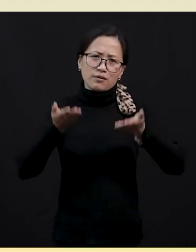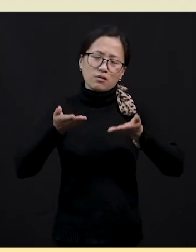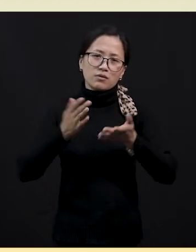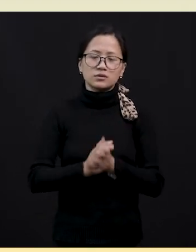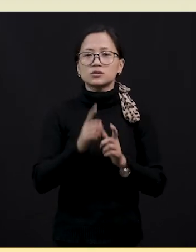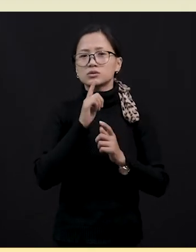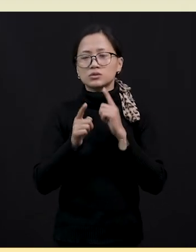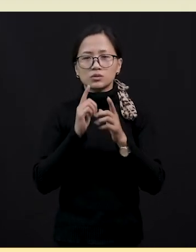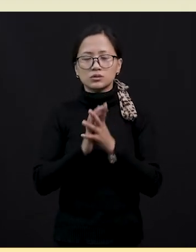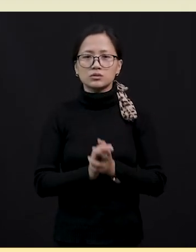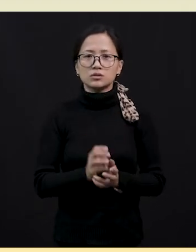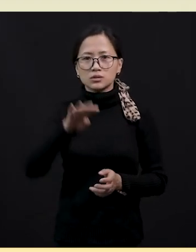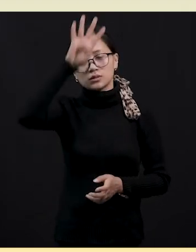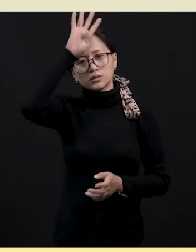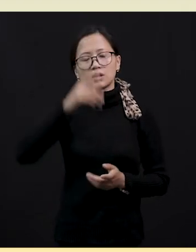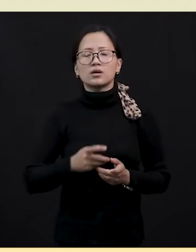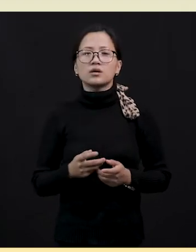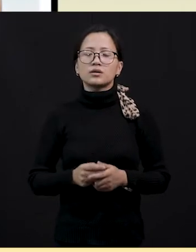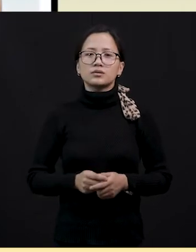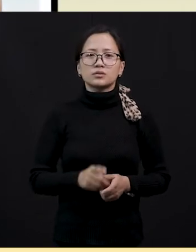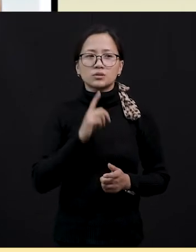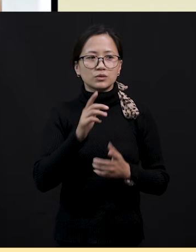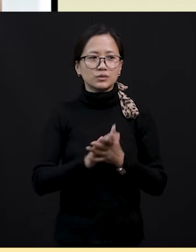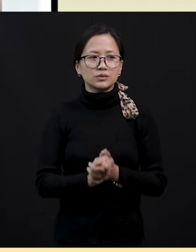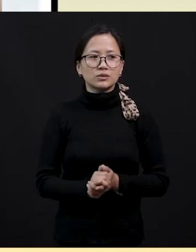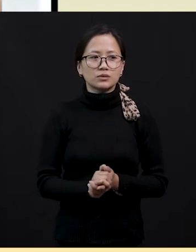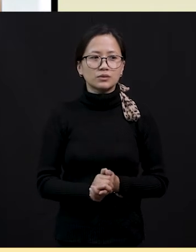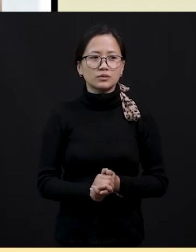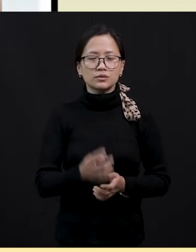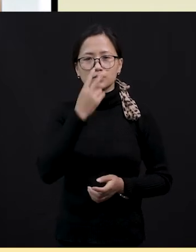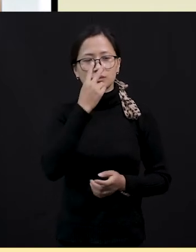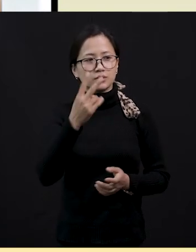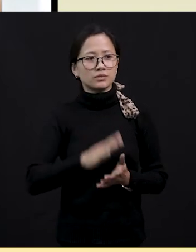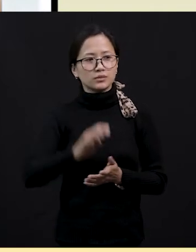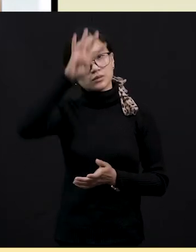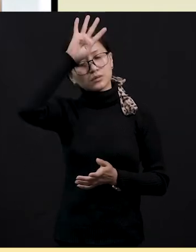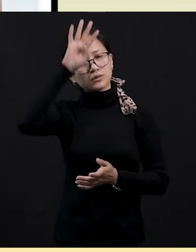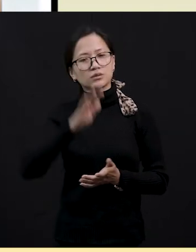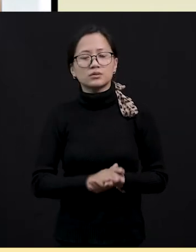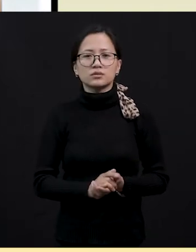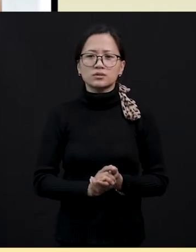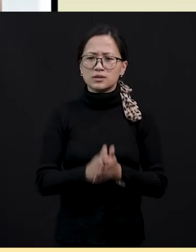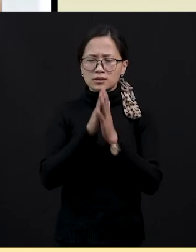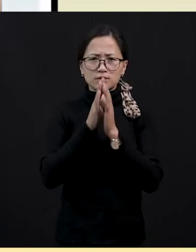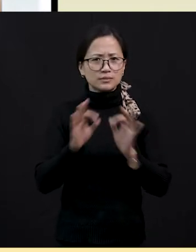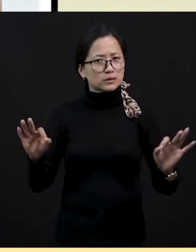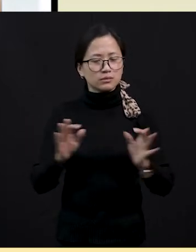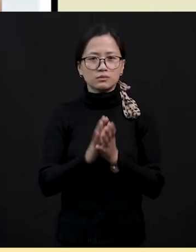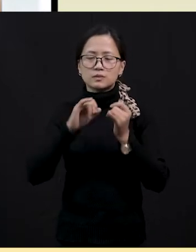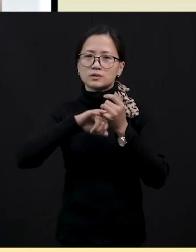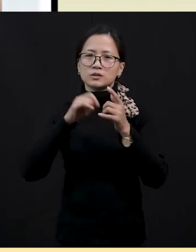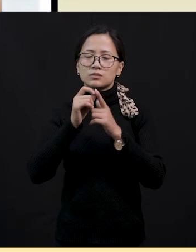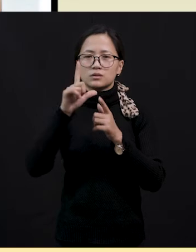to the king, he continues to do what he's doing. So here we see the king dressed